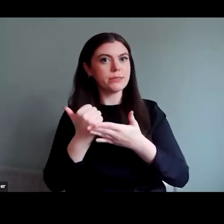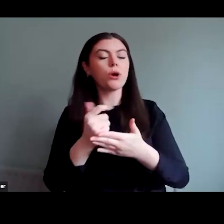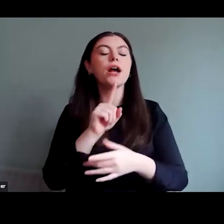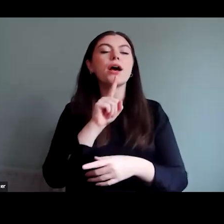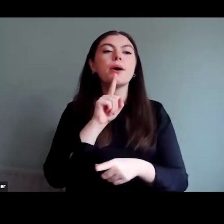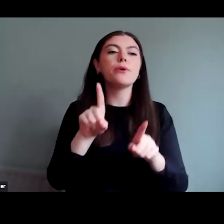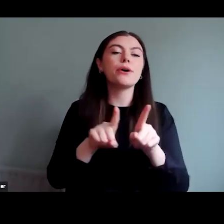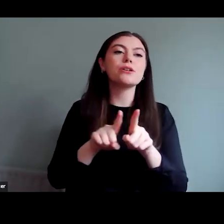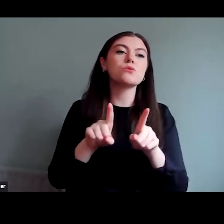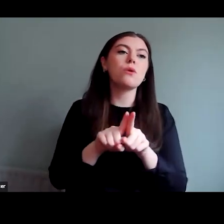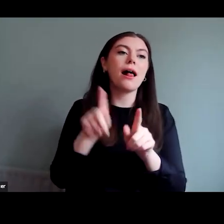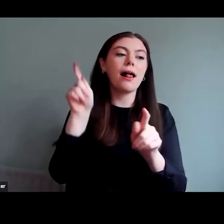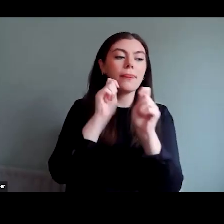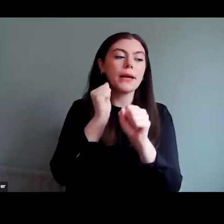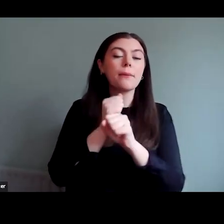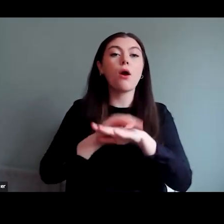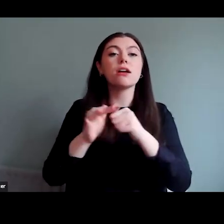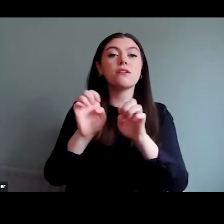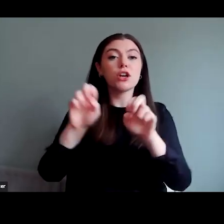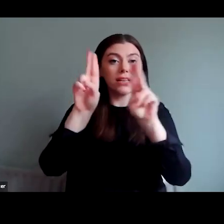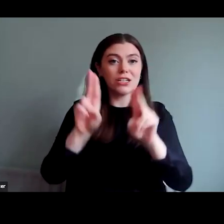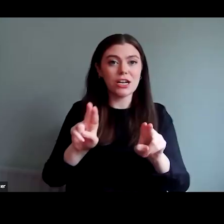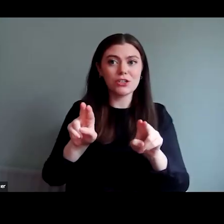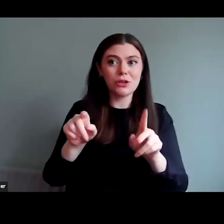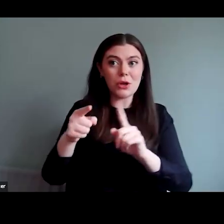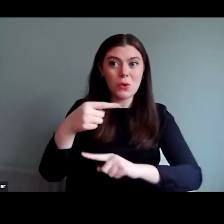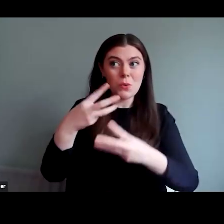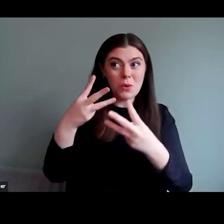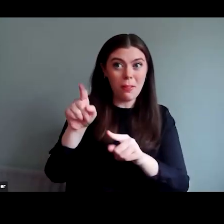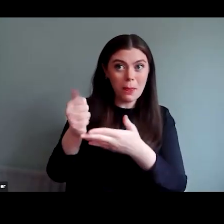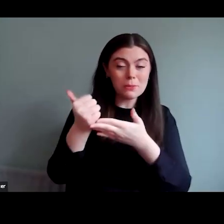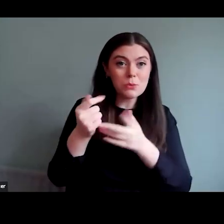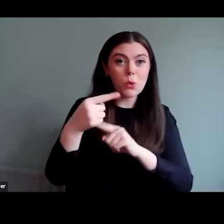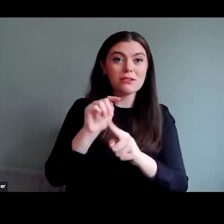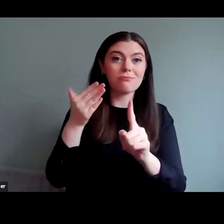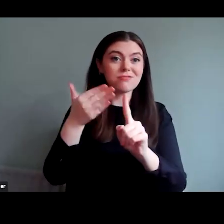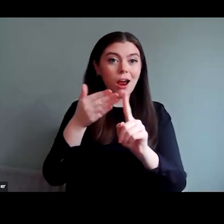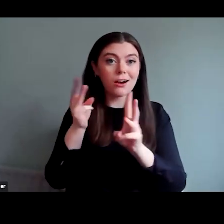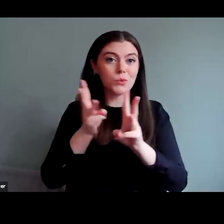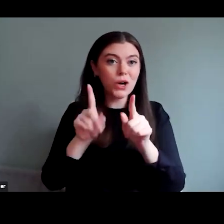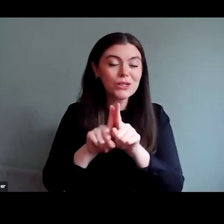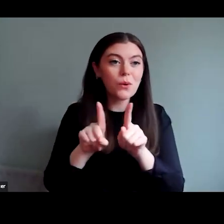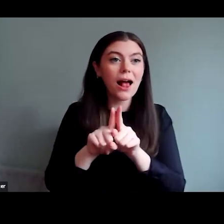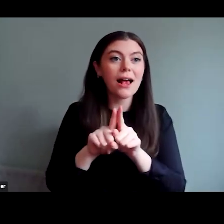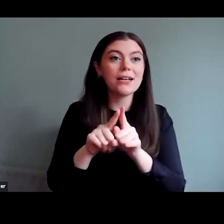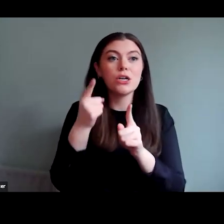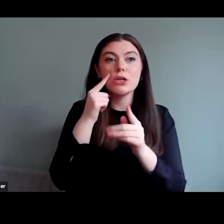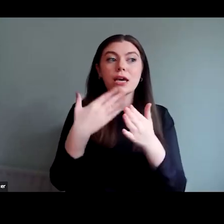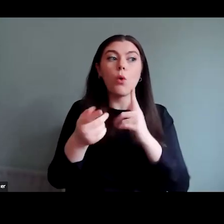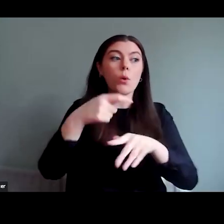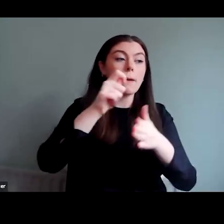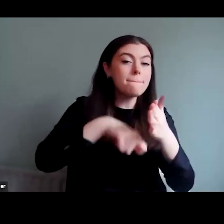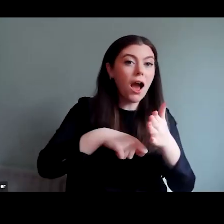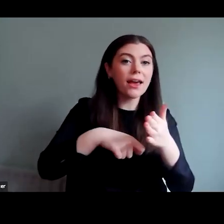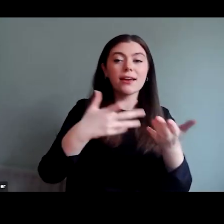of Friends of the Earth International, to support BDS, targets in our work and our, what's being bought, what's not, procurement, everything